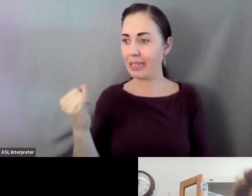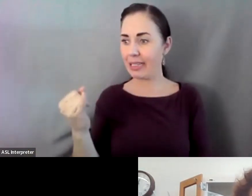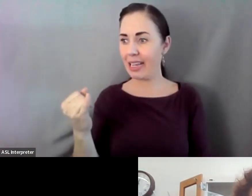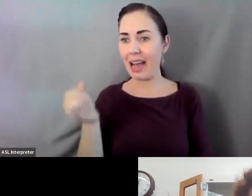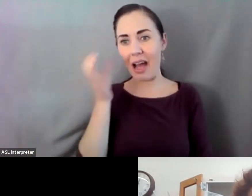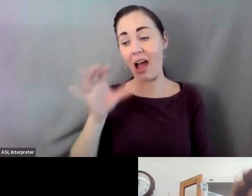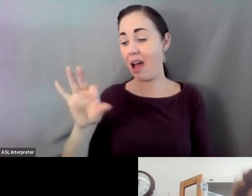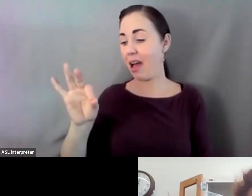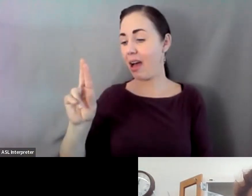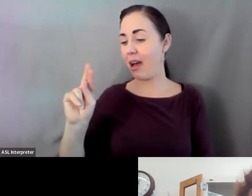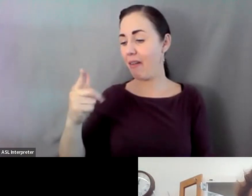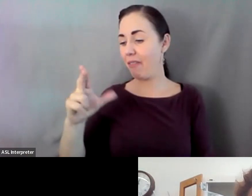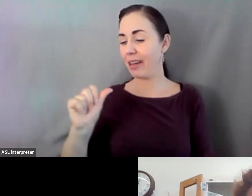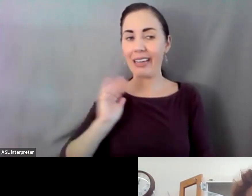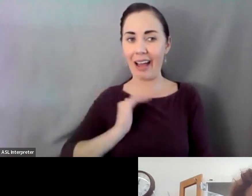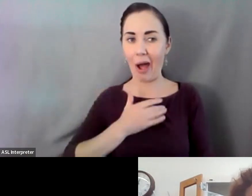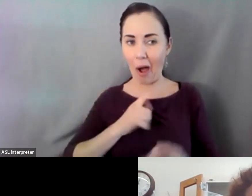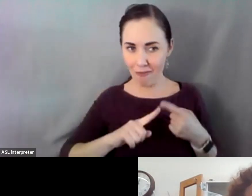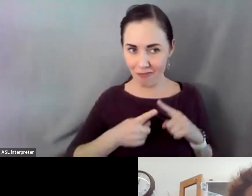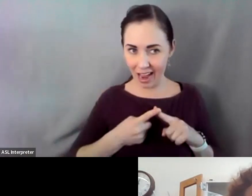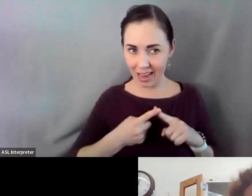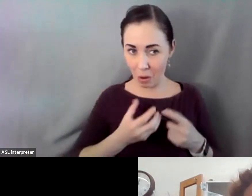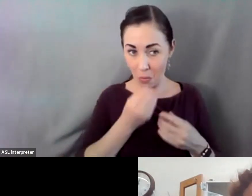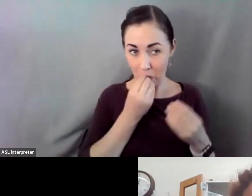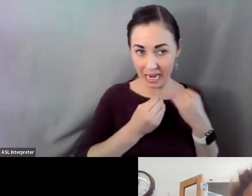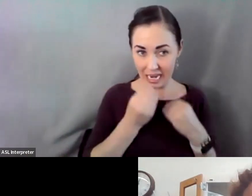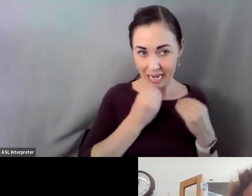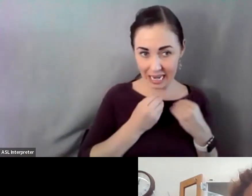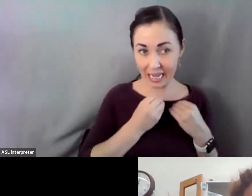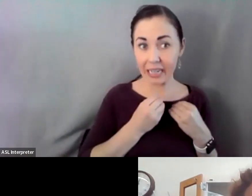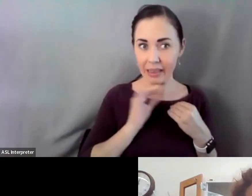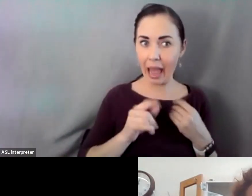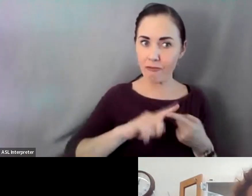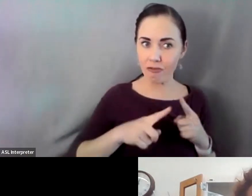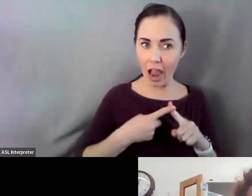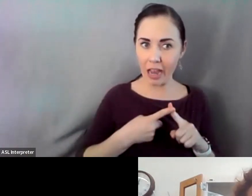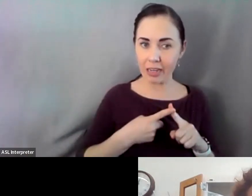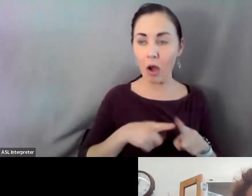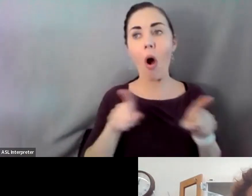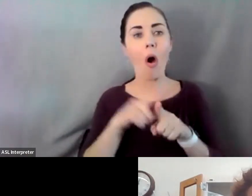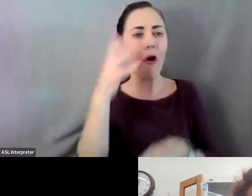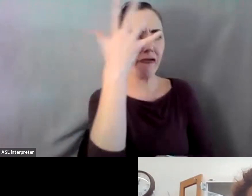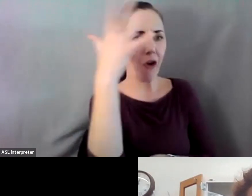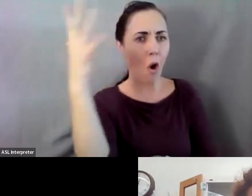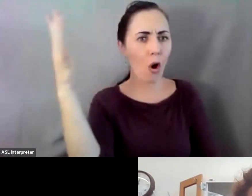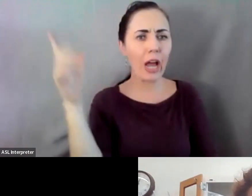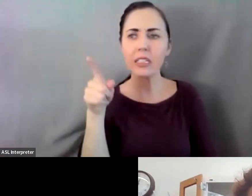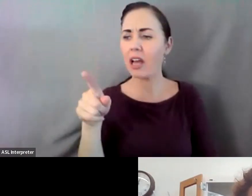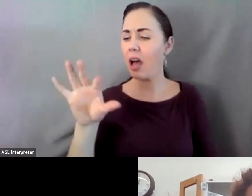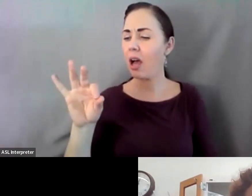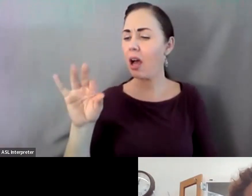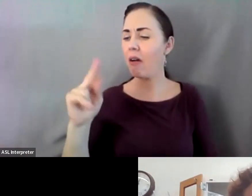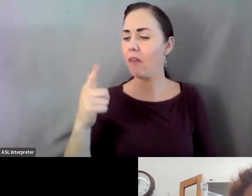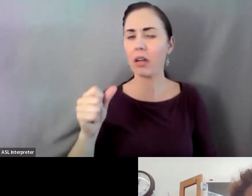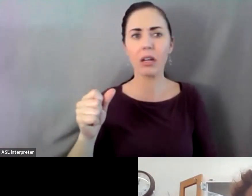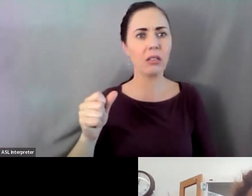friend in our food, what we eat, but also in the forest because they are helping break down dead stuff and they're